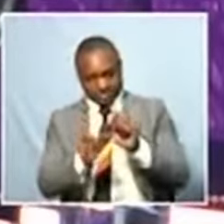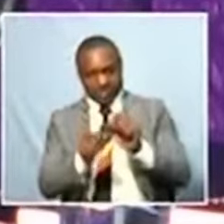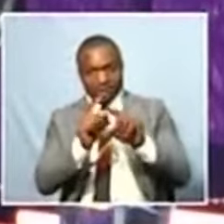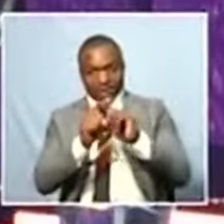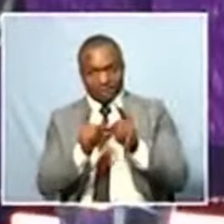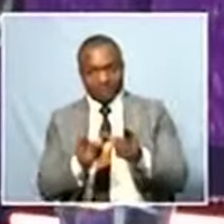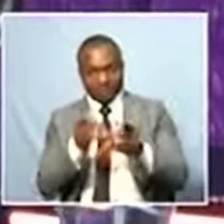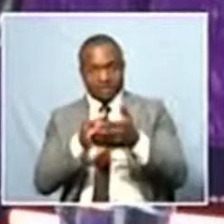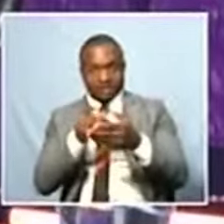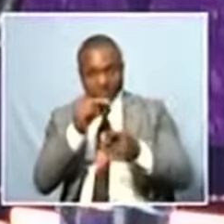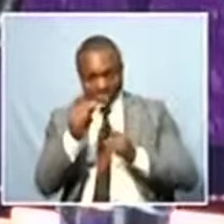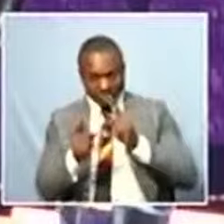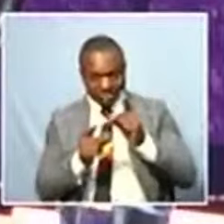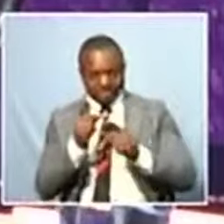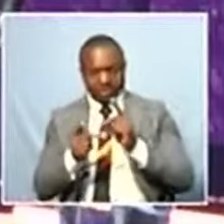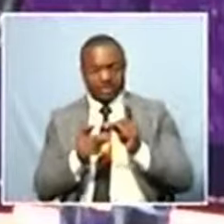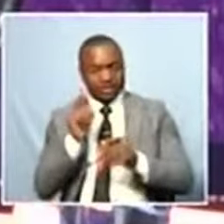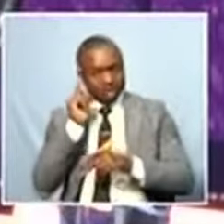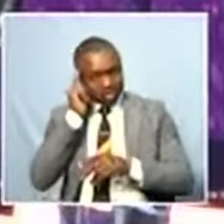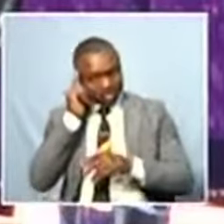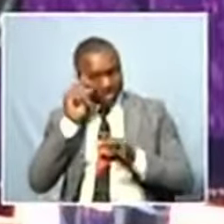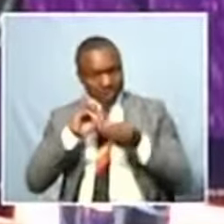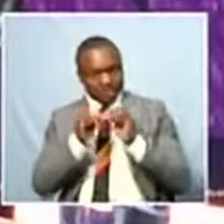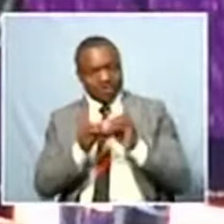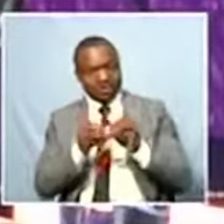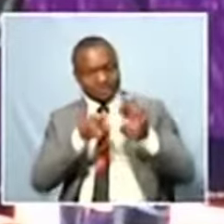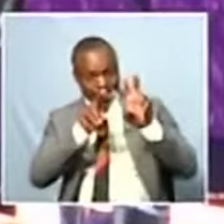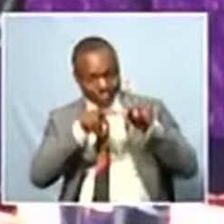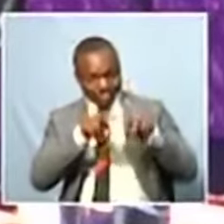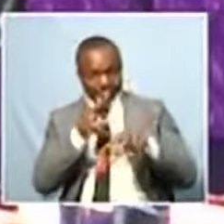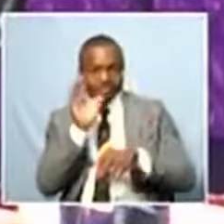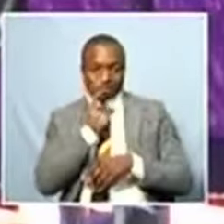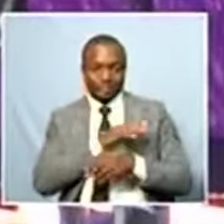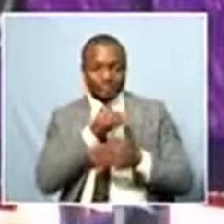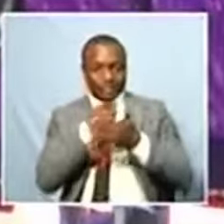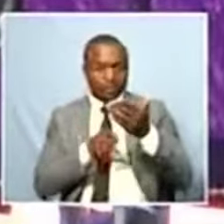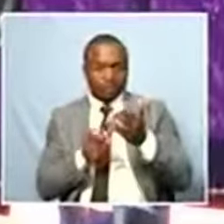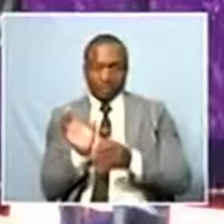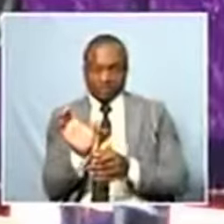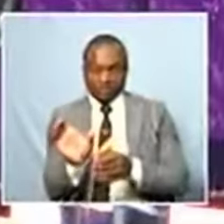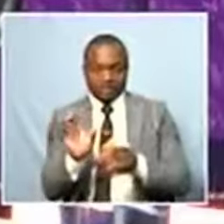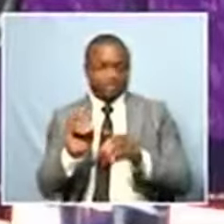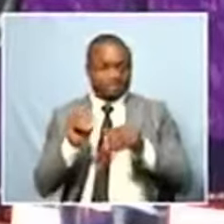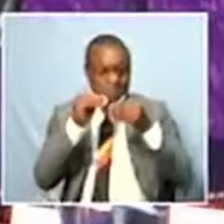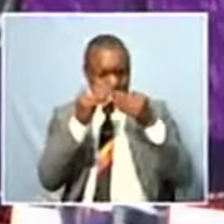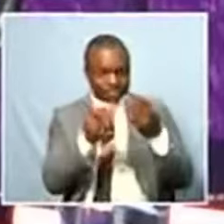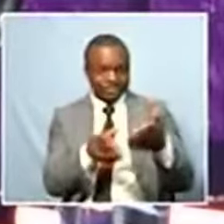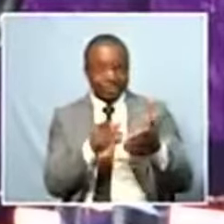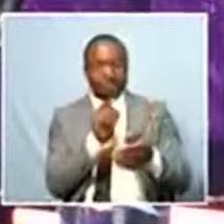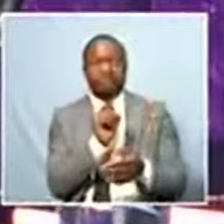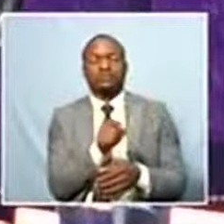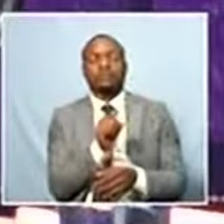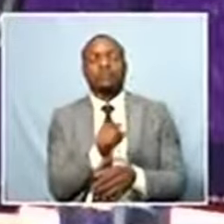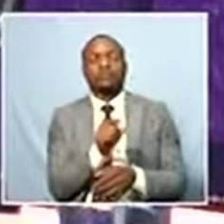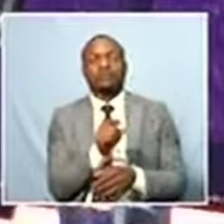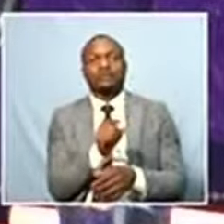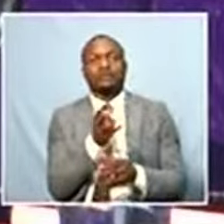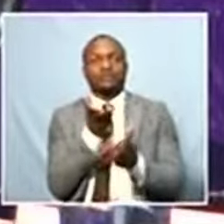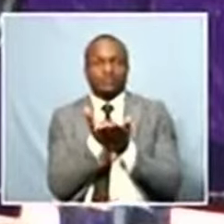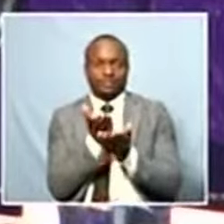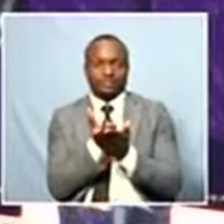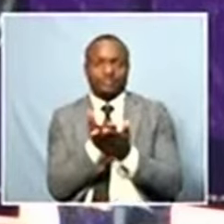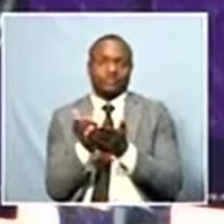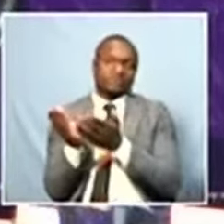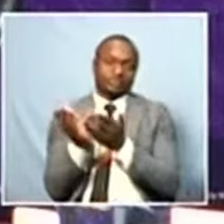the process, and I think the numbers were looked at in terms of what the industry produces, because that was where the proposal came